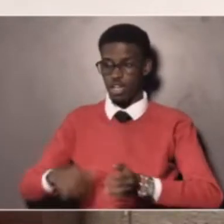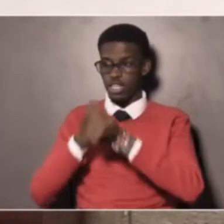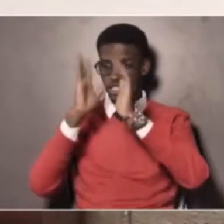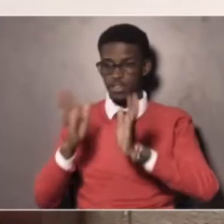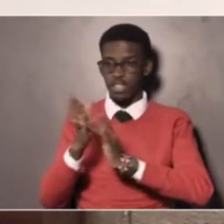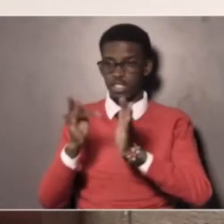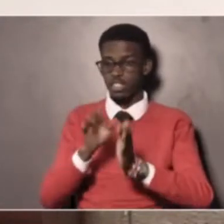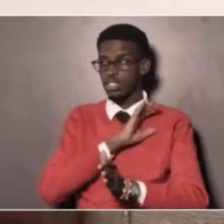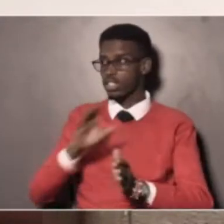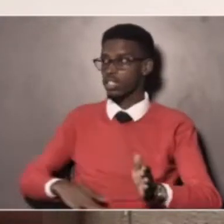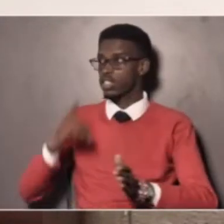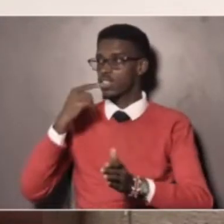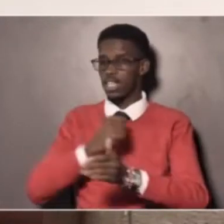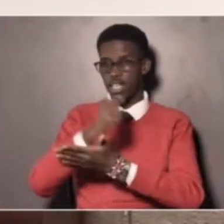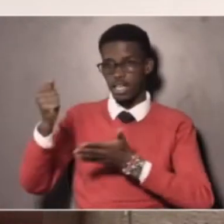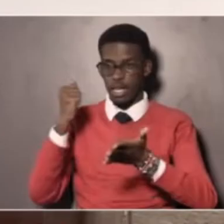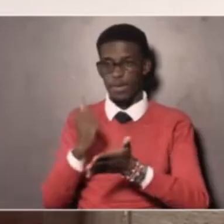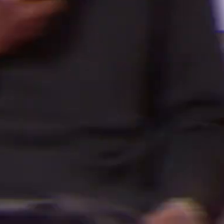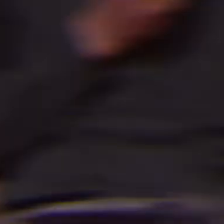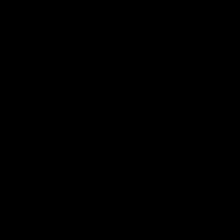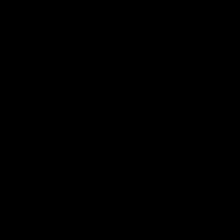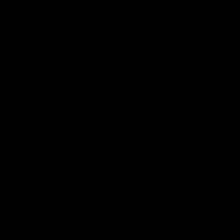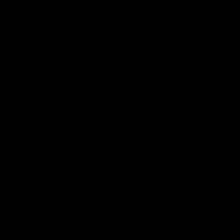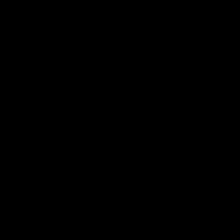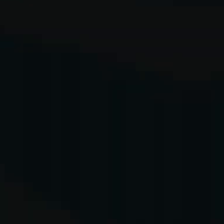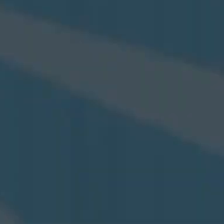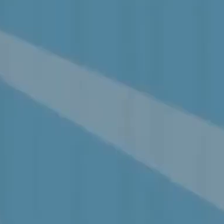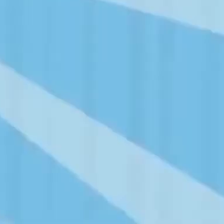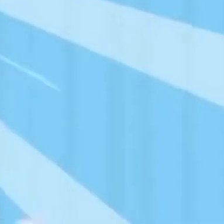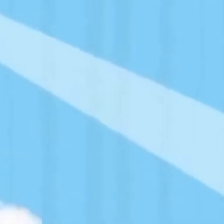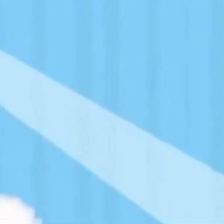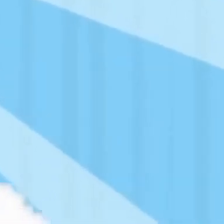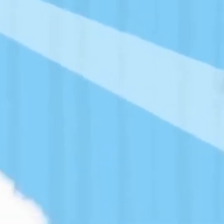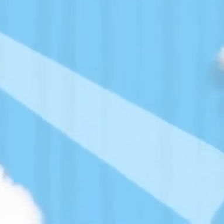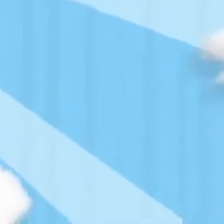Christ. And you all say, Amen.